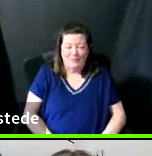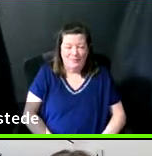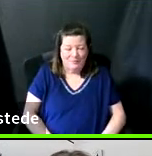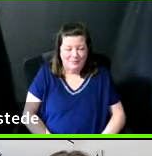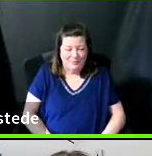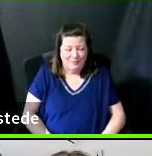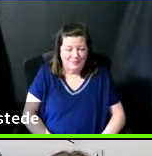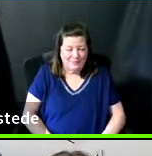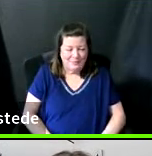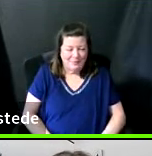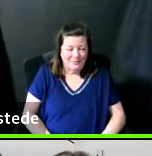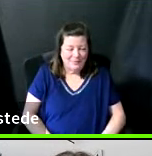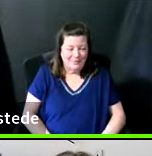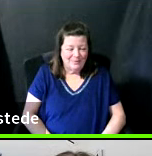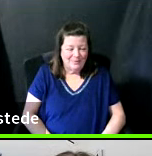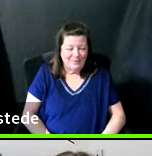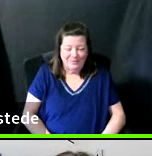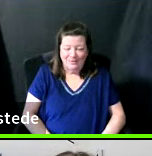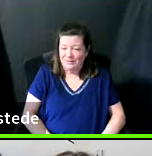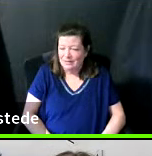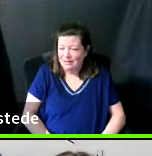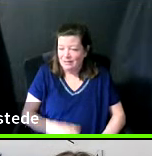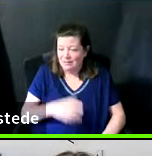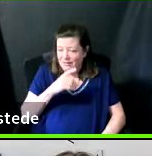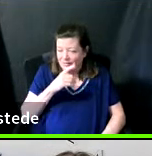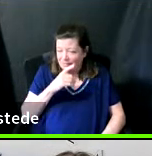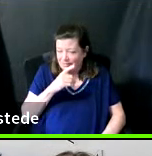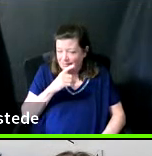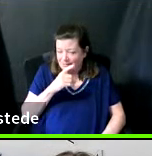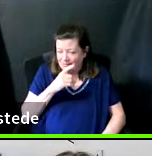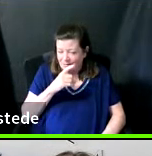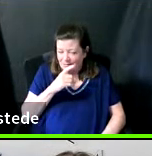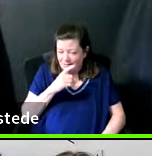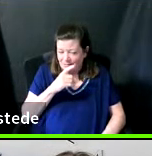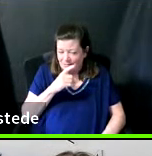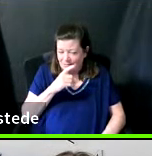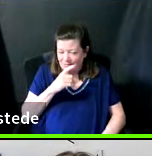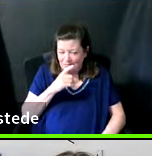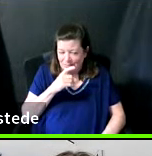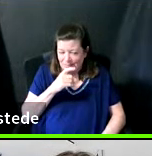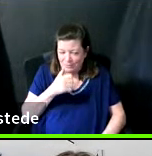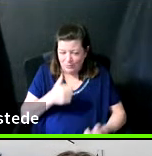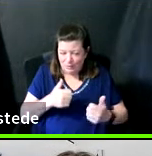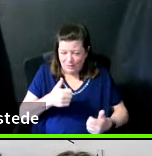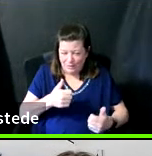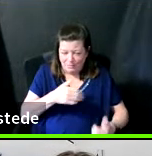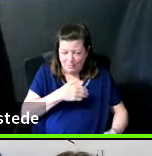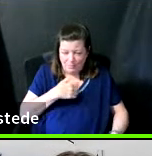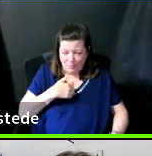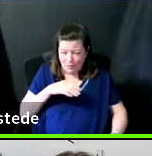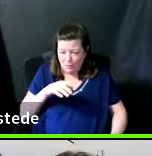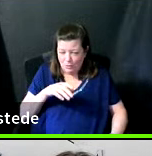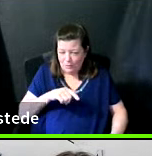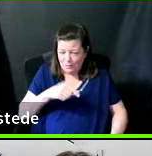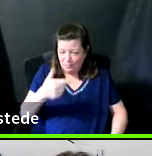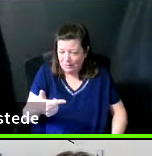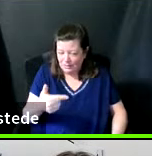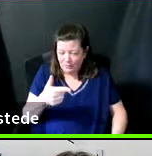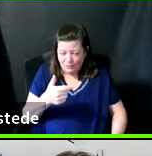And then do you have a sense of a member you'd like to pick on, or do you want